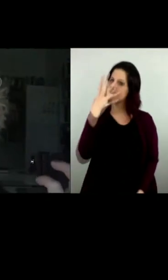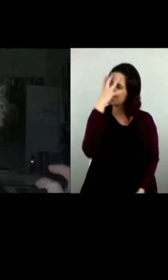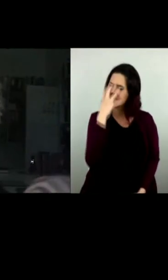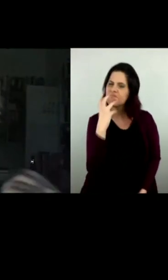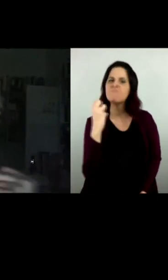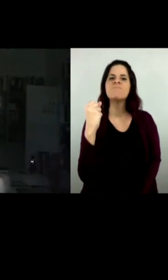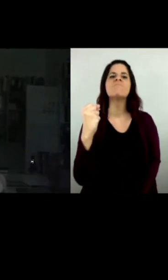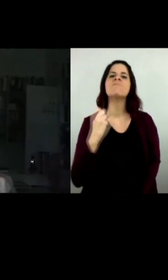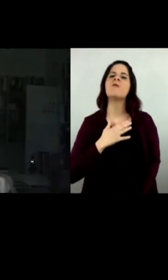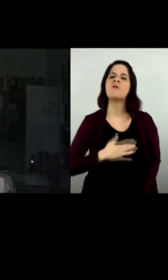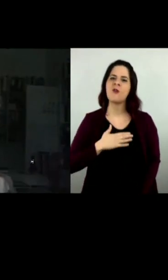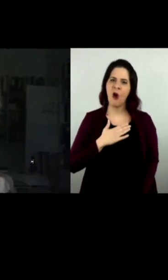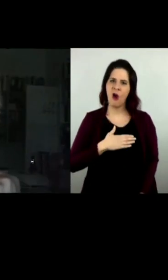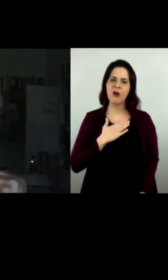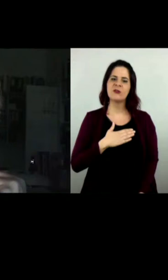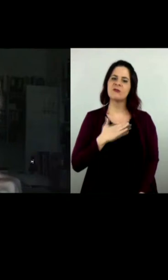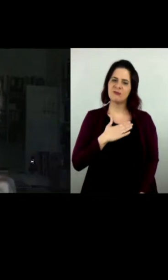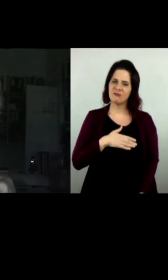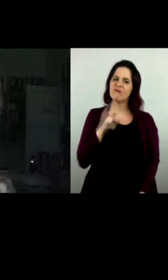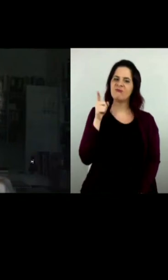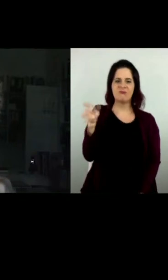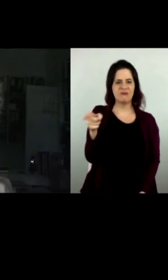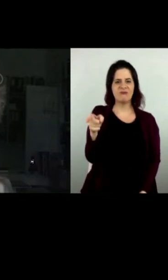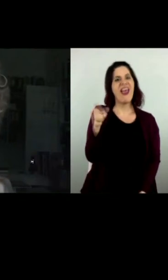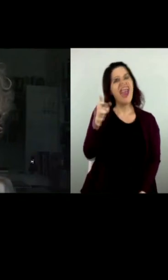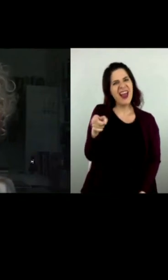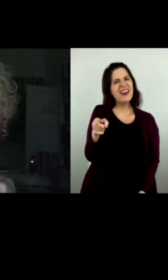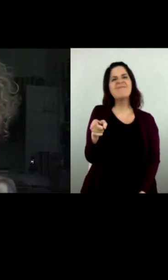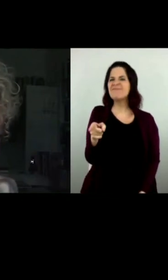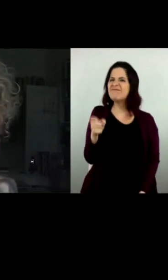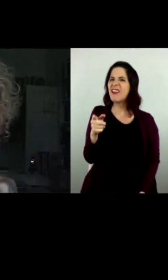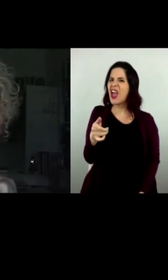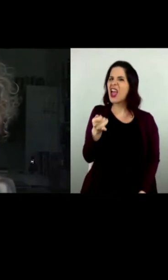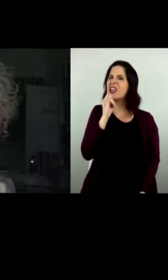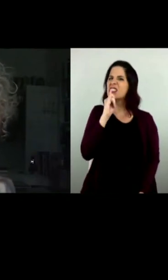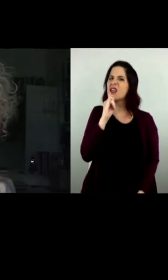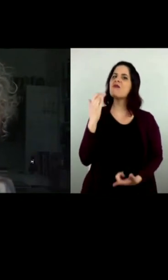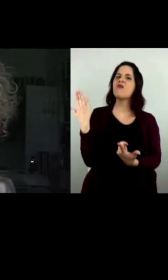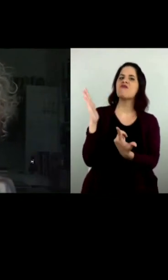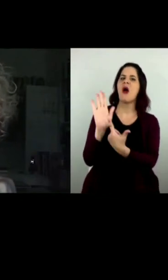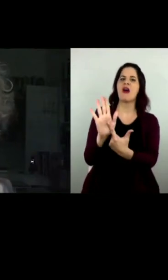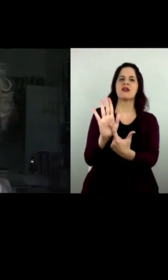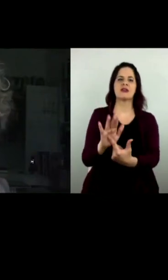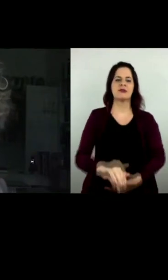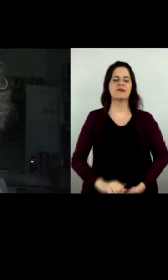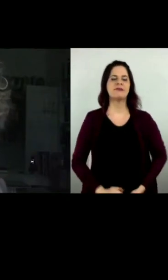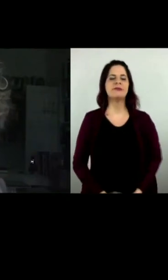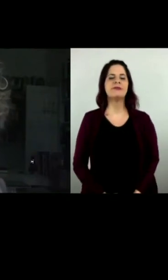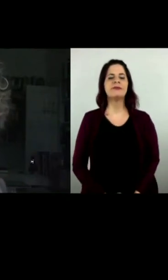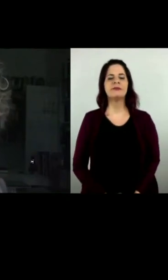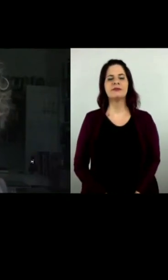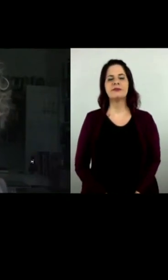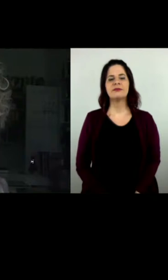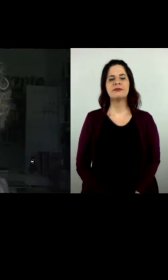outspoken filmmaker, and she was an example of that. And I think